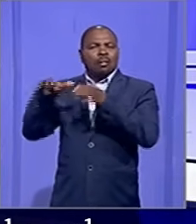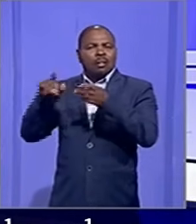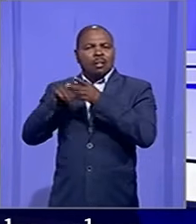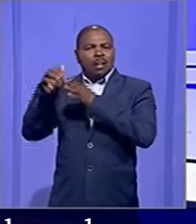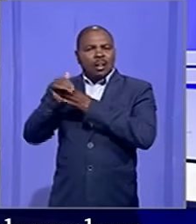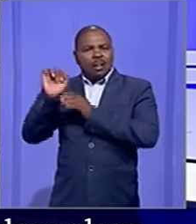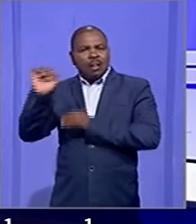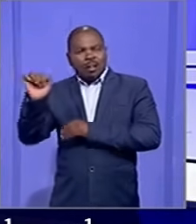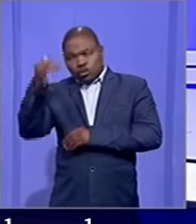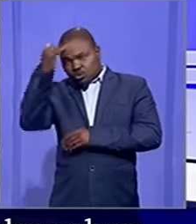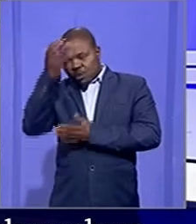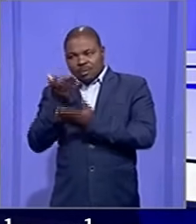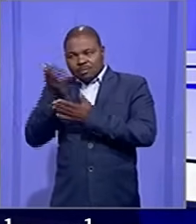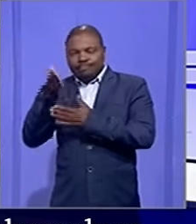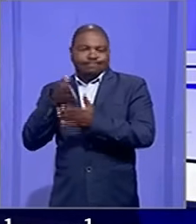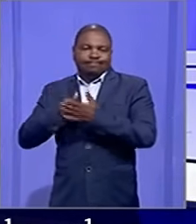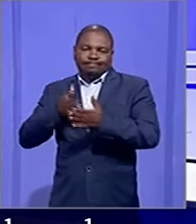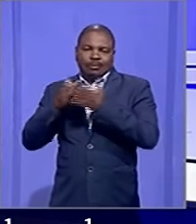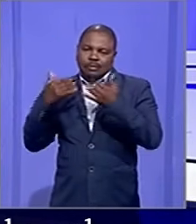moetapele wa yona Jacob Zuma.